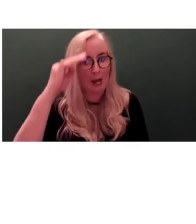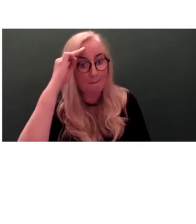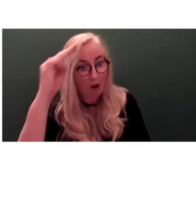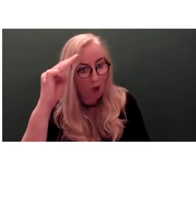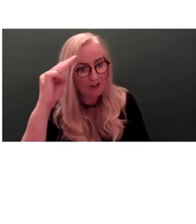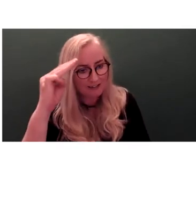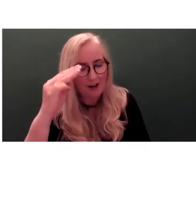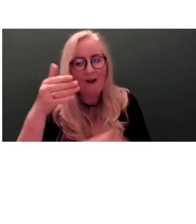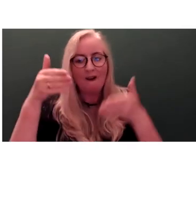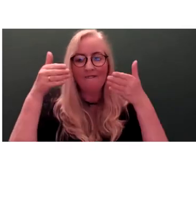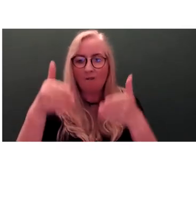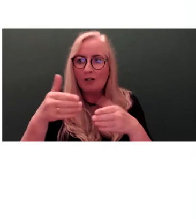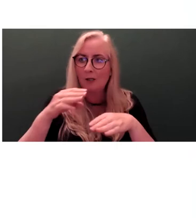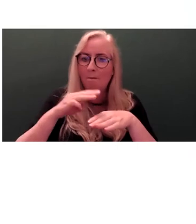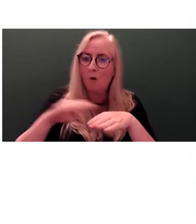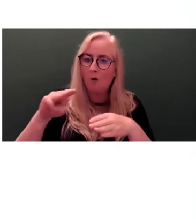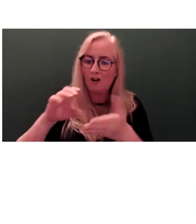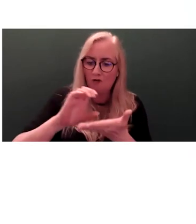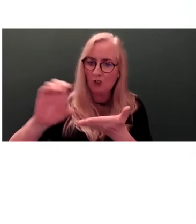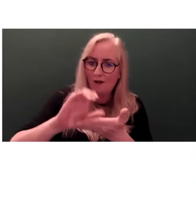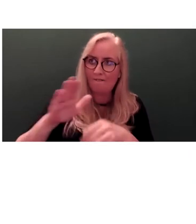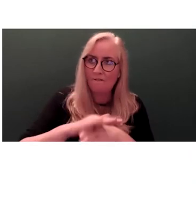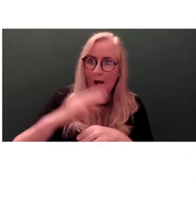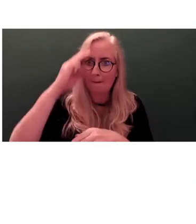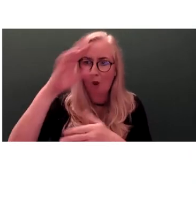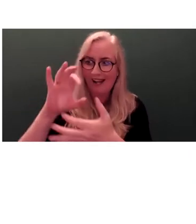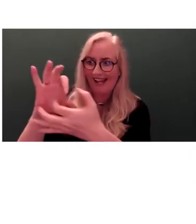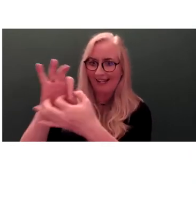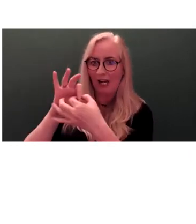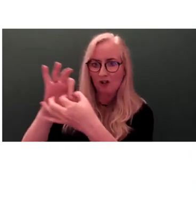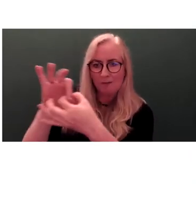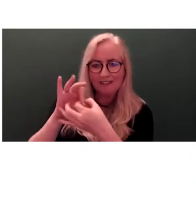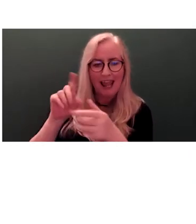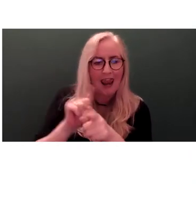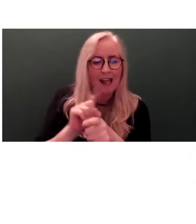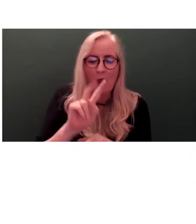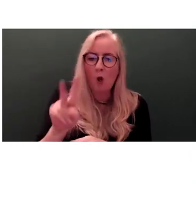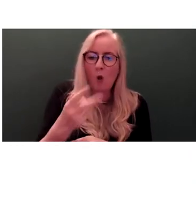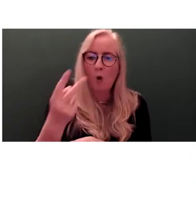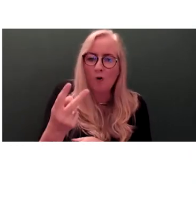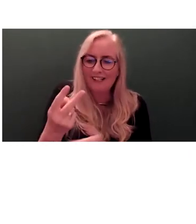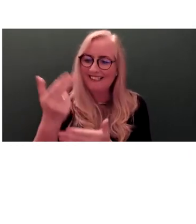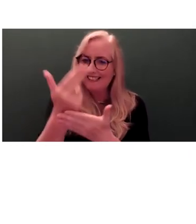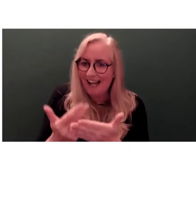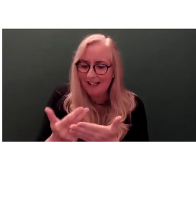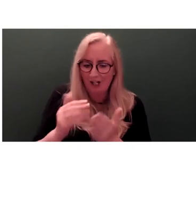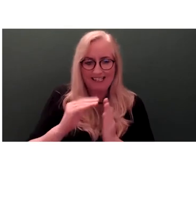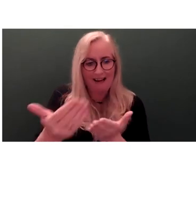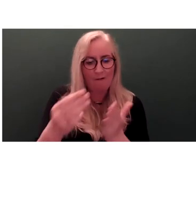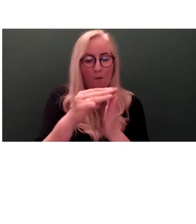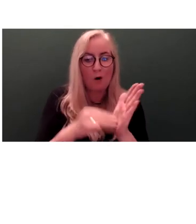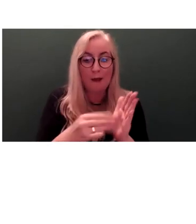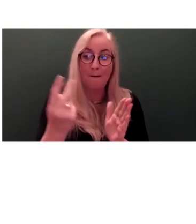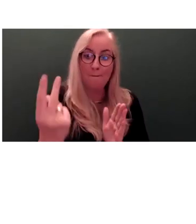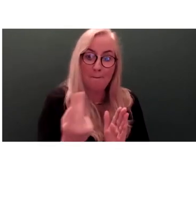more focused resources for employer engagement. It means the co-design and delivery of programs in partnership